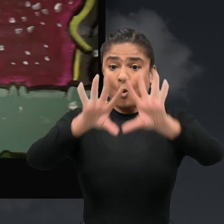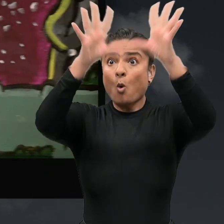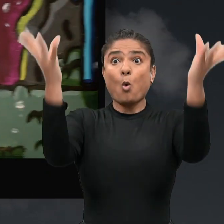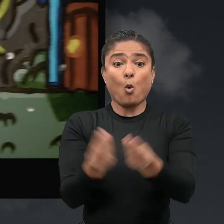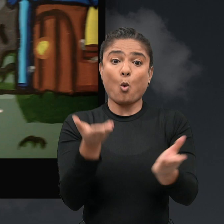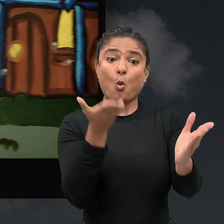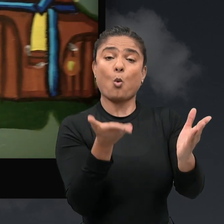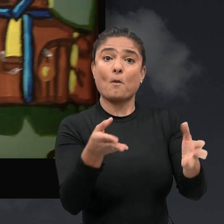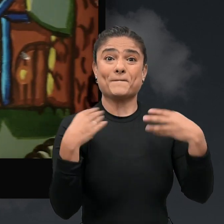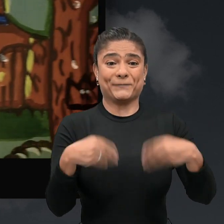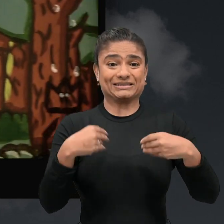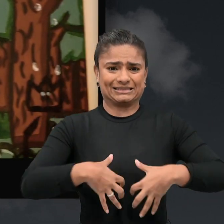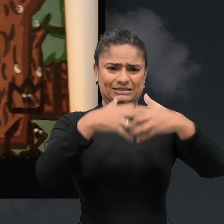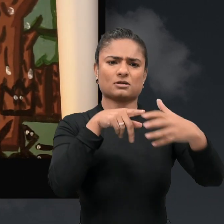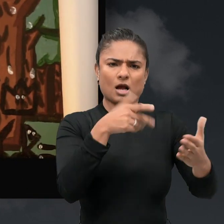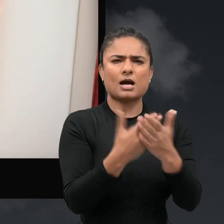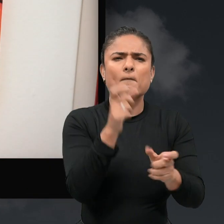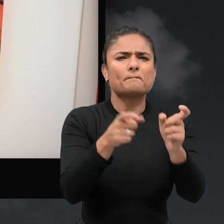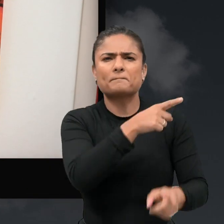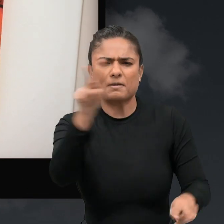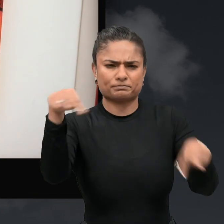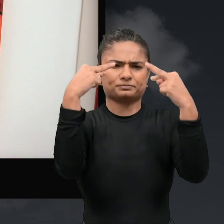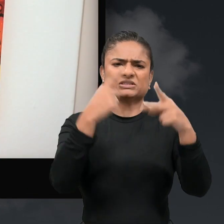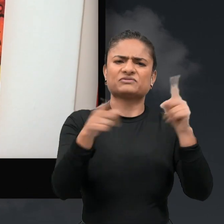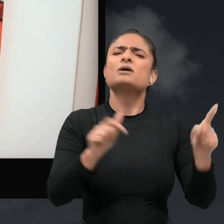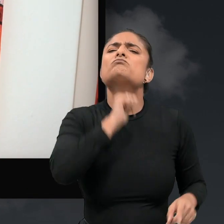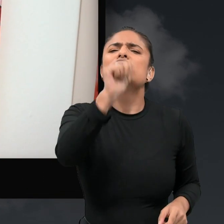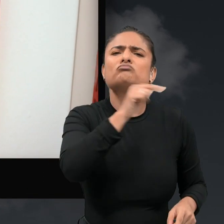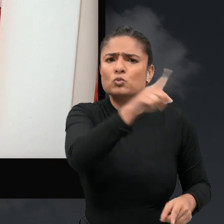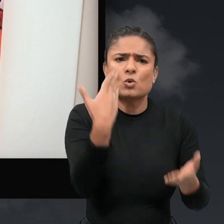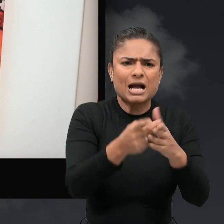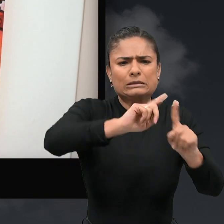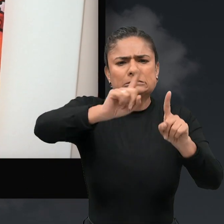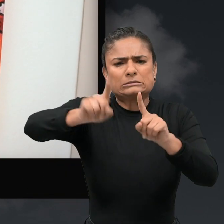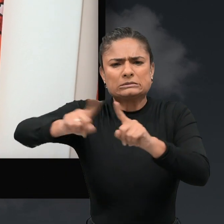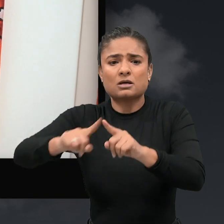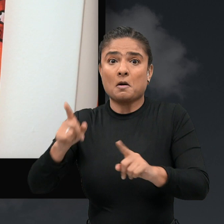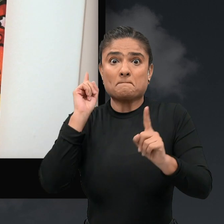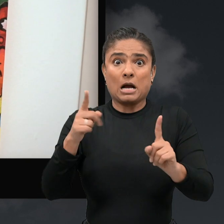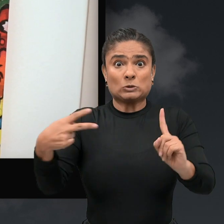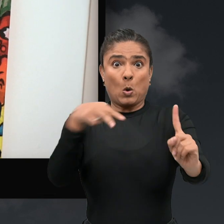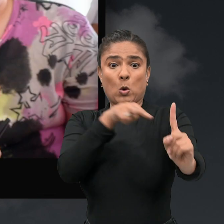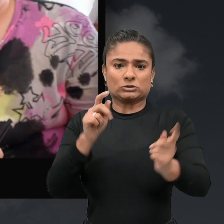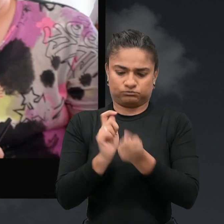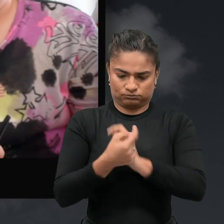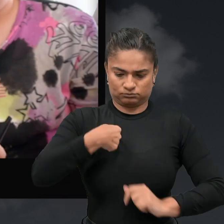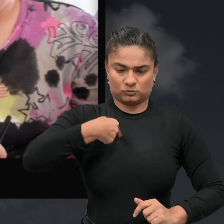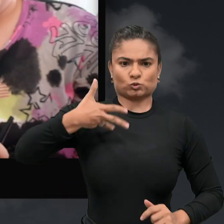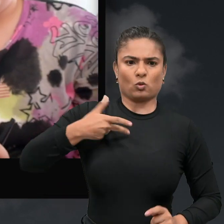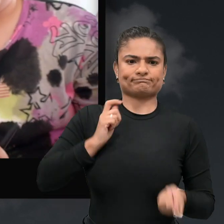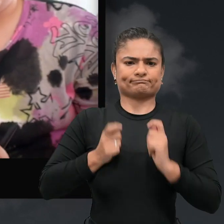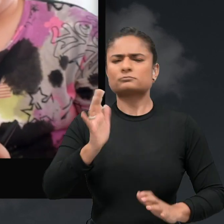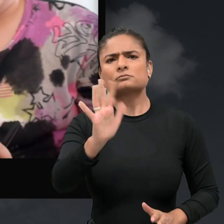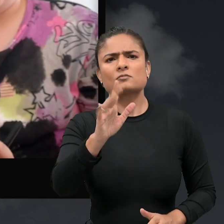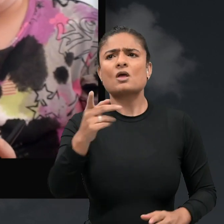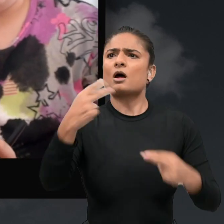So the whole entire thing about the business is we tell people that it's okay to be different, that You shouldn't let autism choose who you should be,